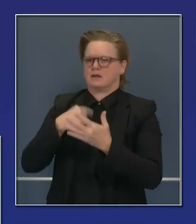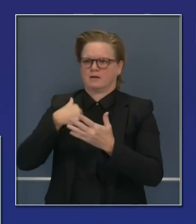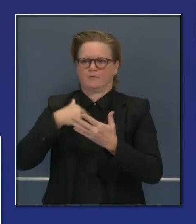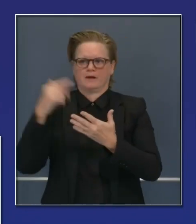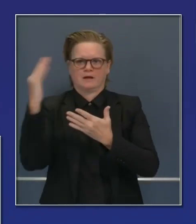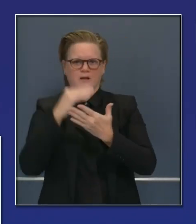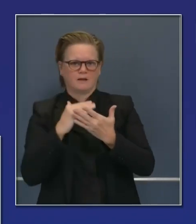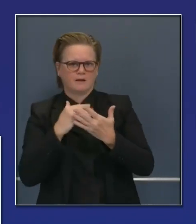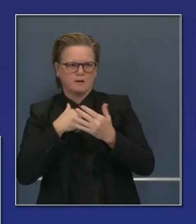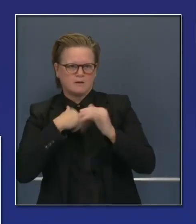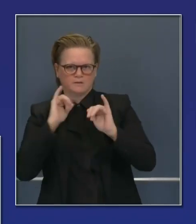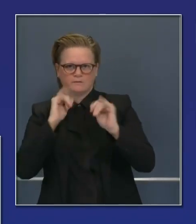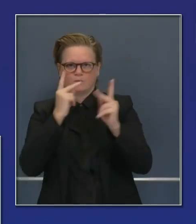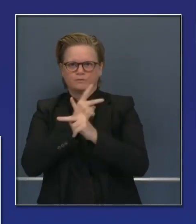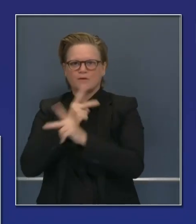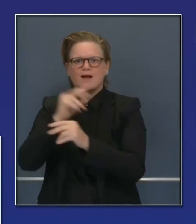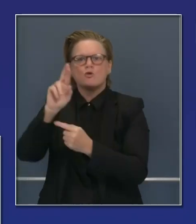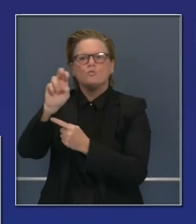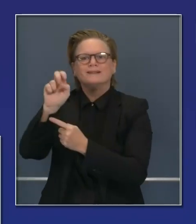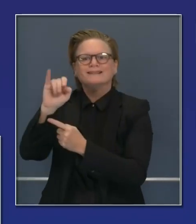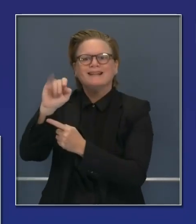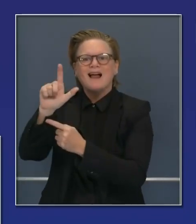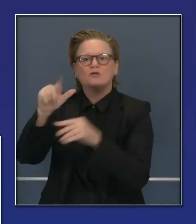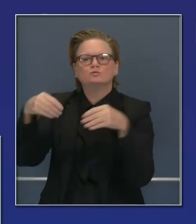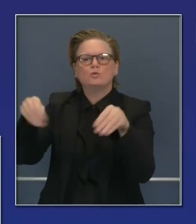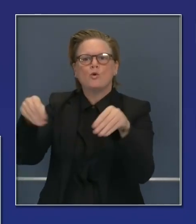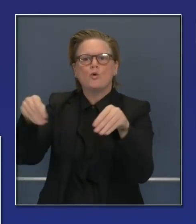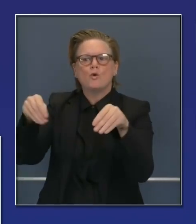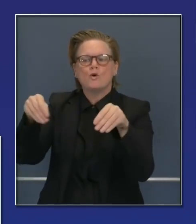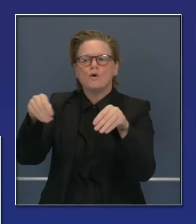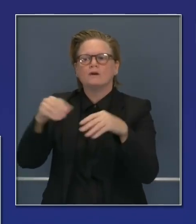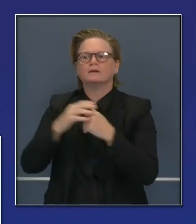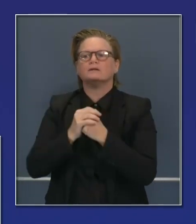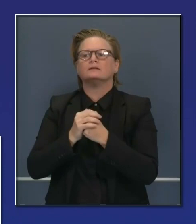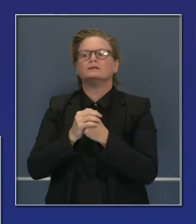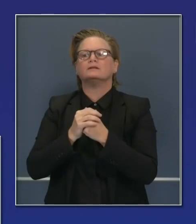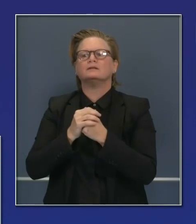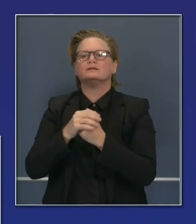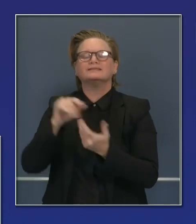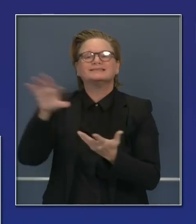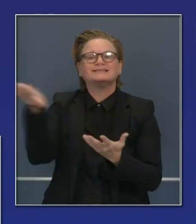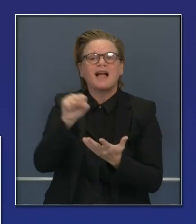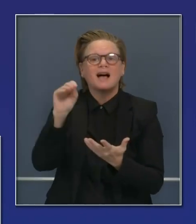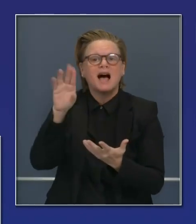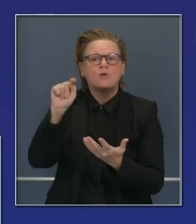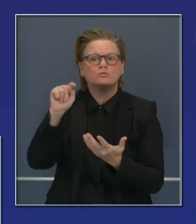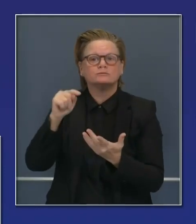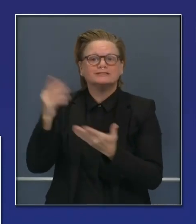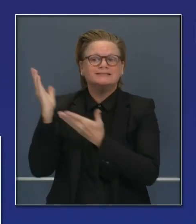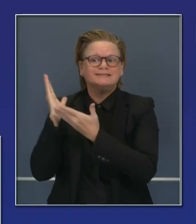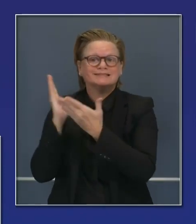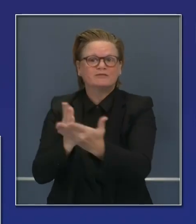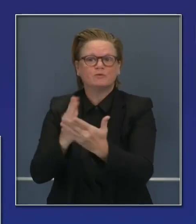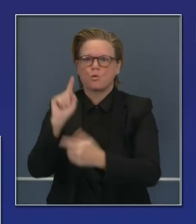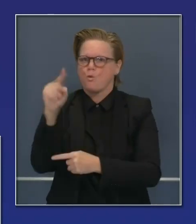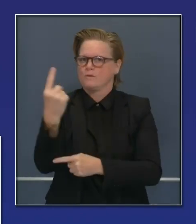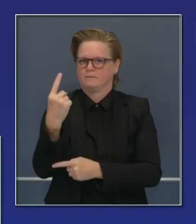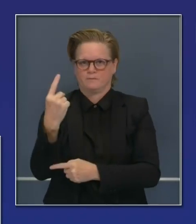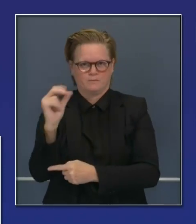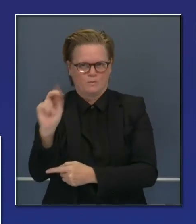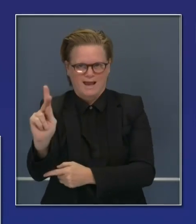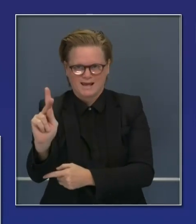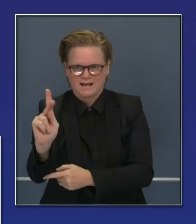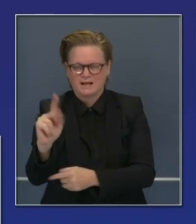open for takeout and delivery. And I just want to acknowledge Jacques Conde. I want to acknowledge the California Restaurant Association. As